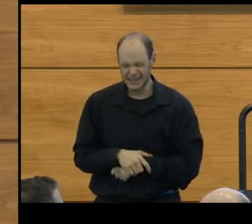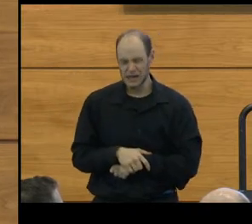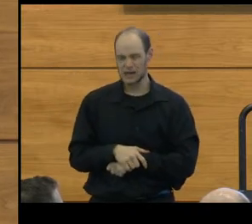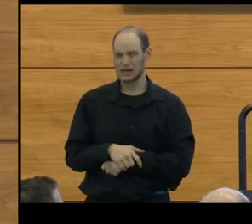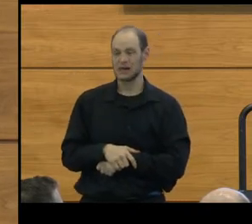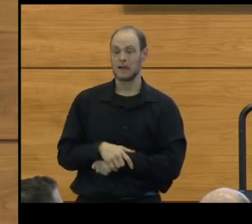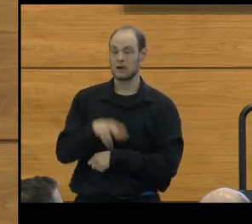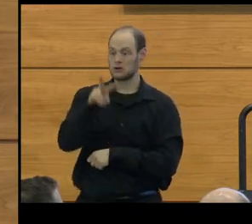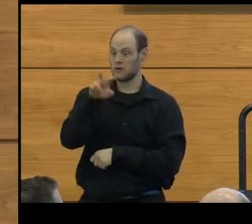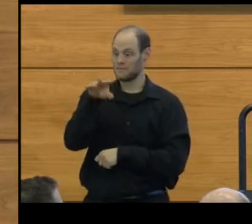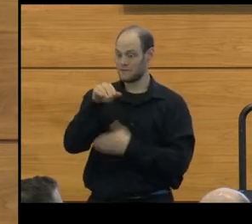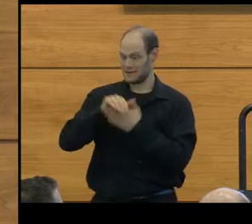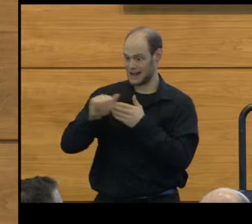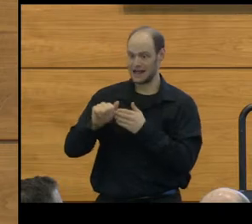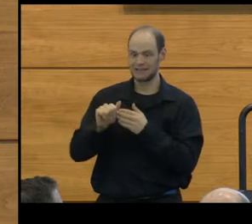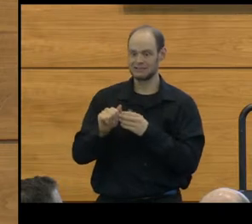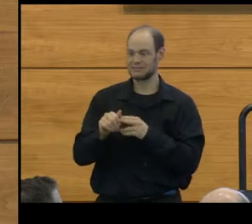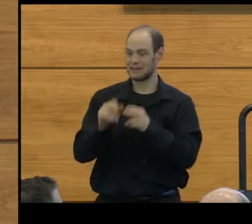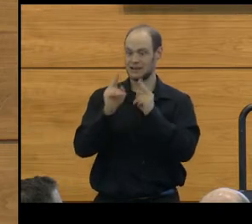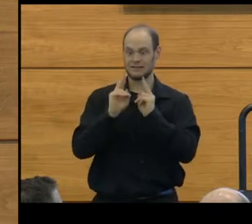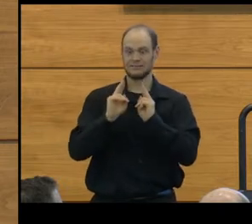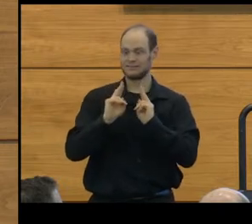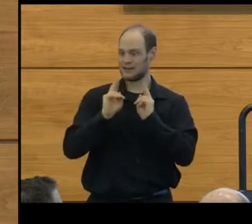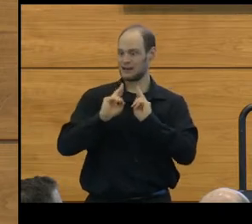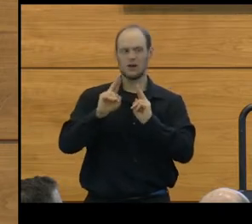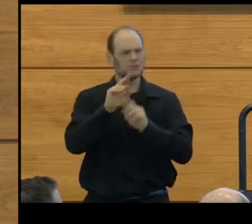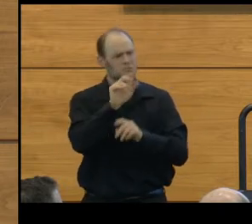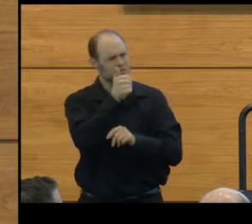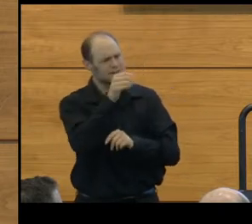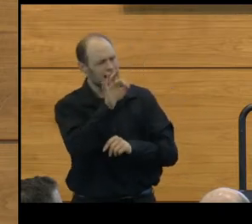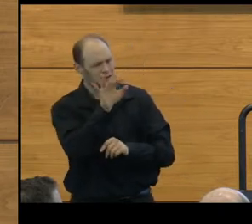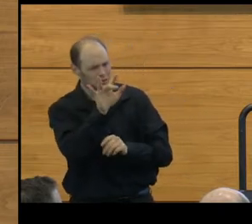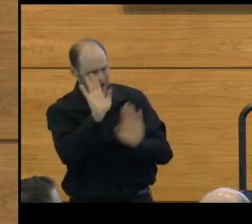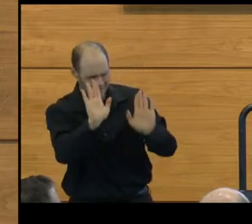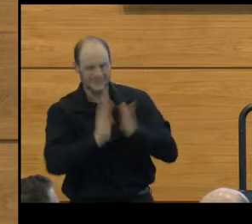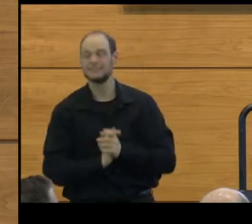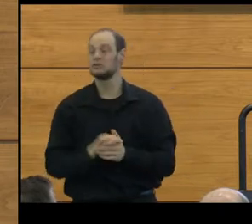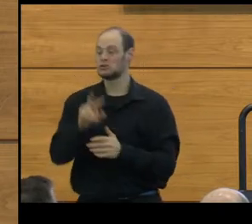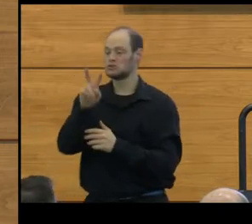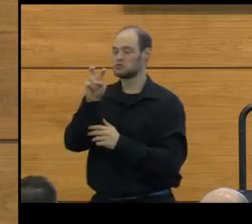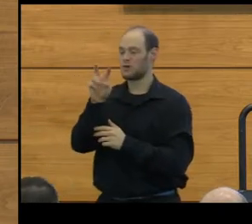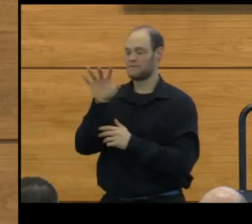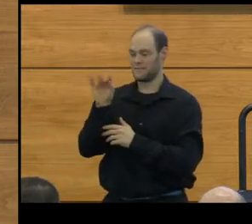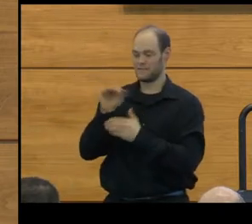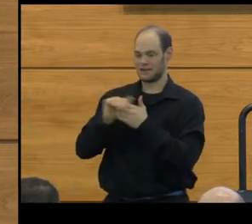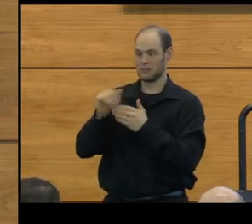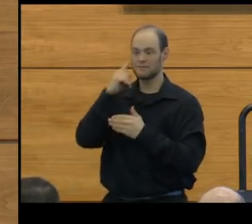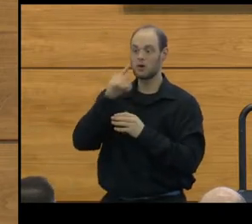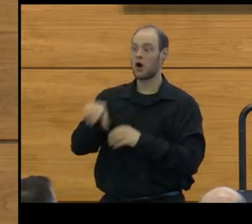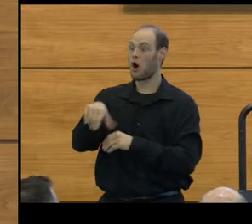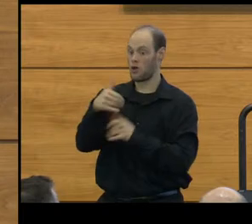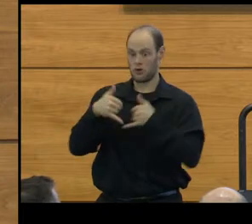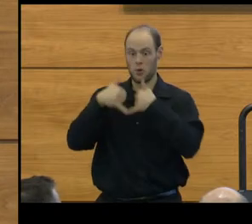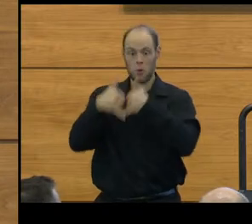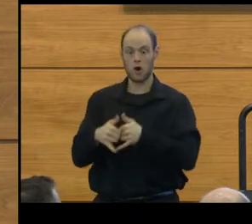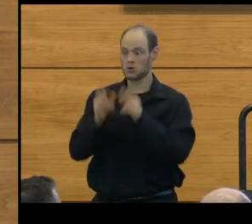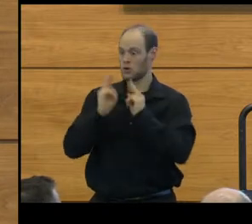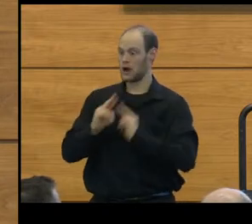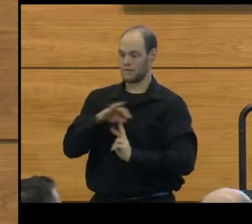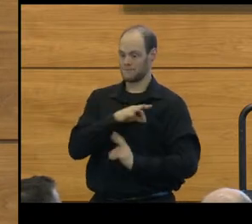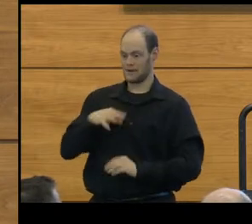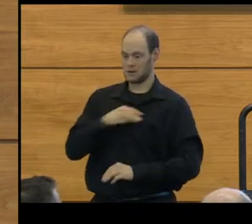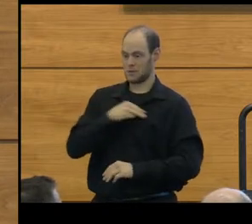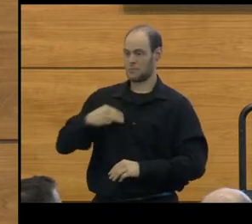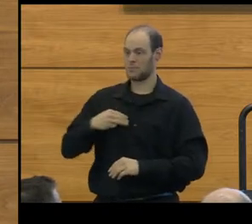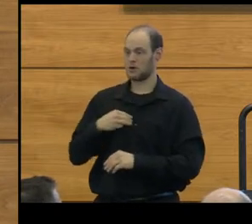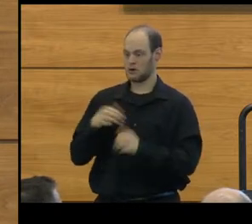addition, $250 was dedicated, this was 1925, $250 was dedicated for an additional award to honor a faculty